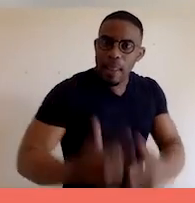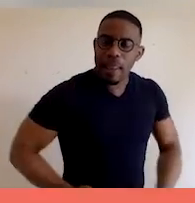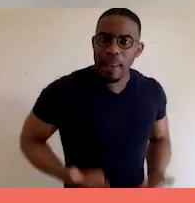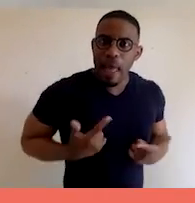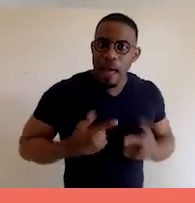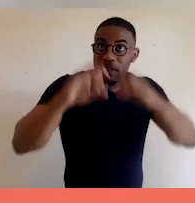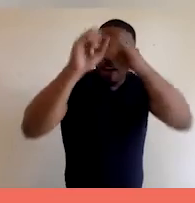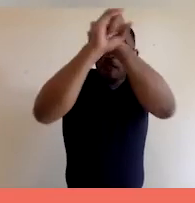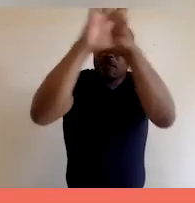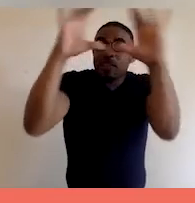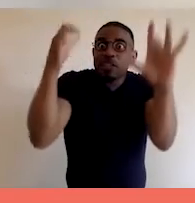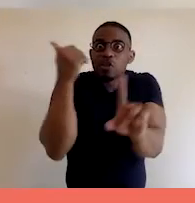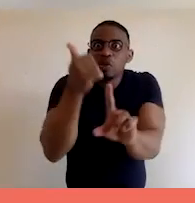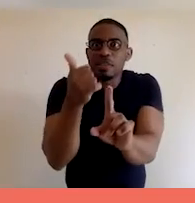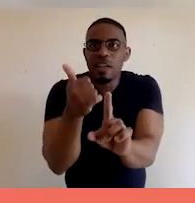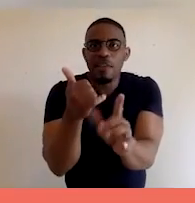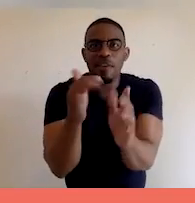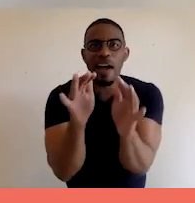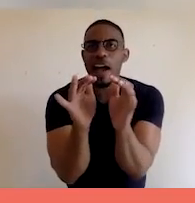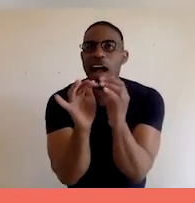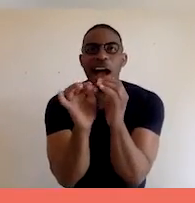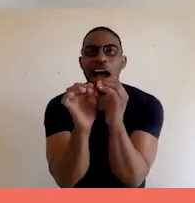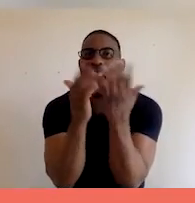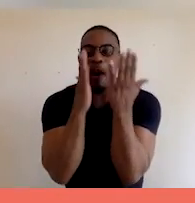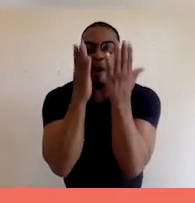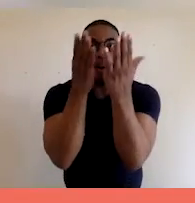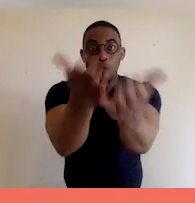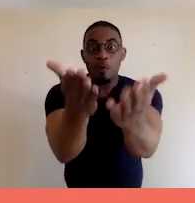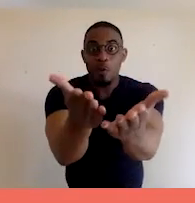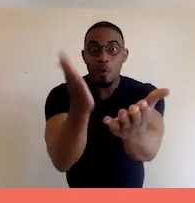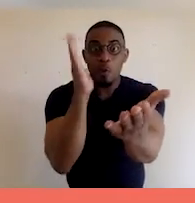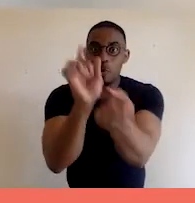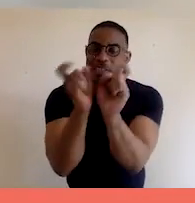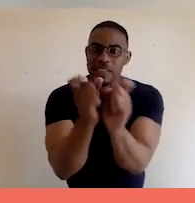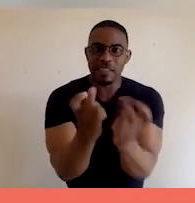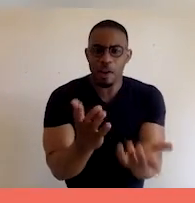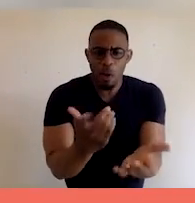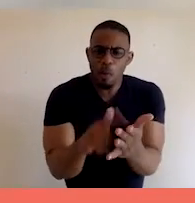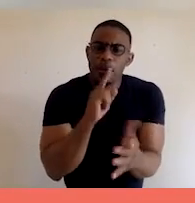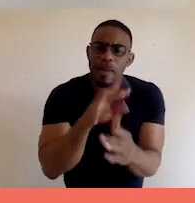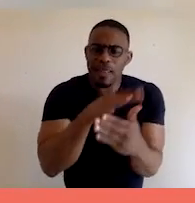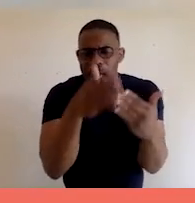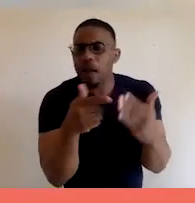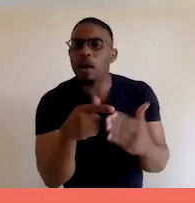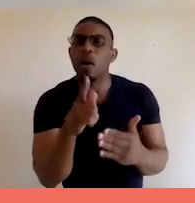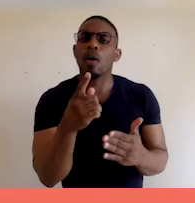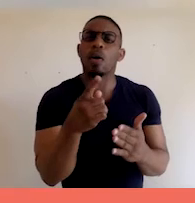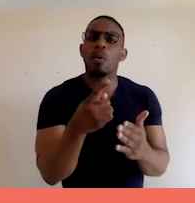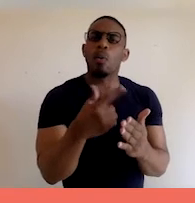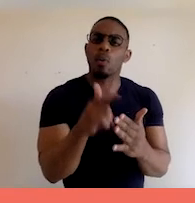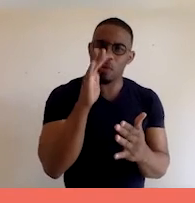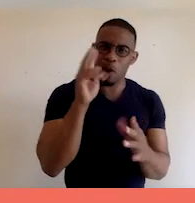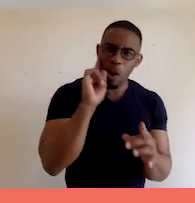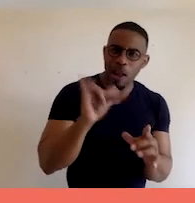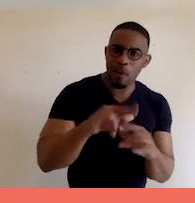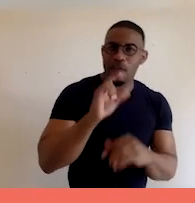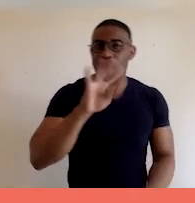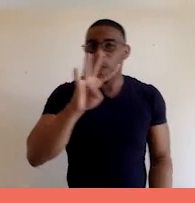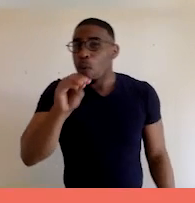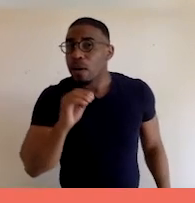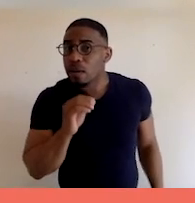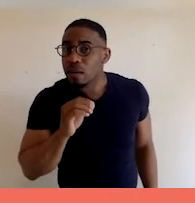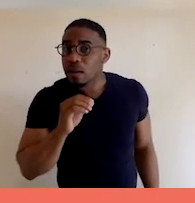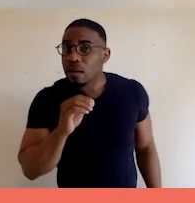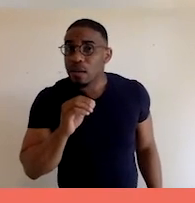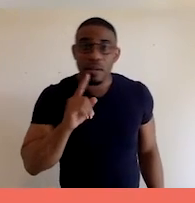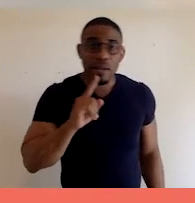life. How are you going to change it? What is going to be the outcome? What are you going to look like when you're 40?